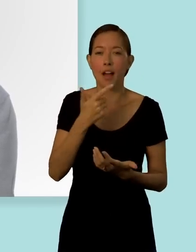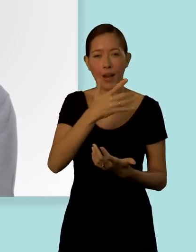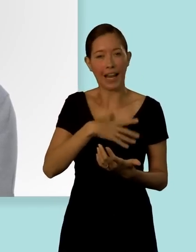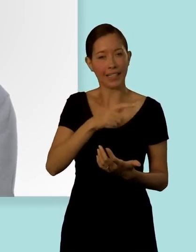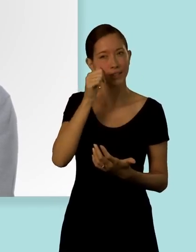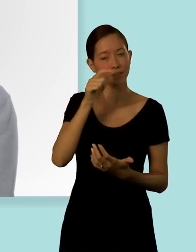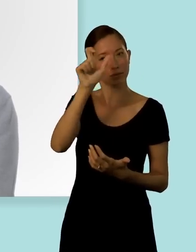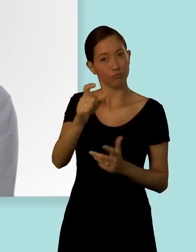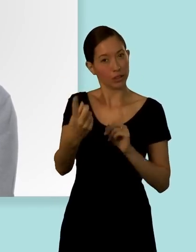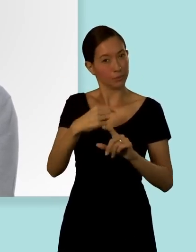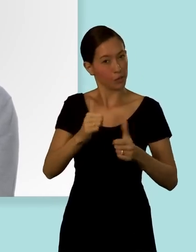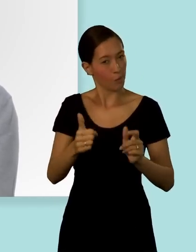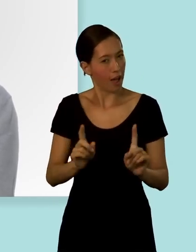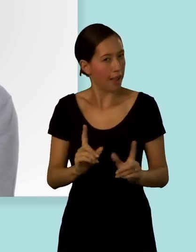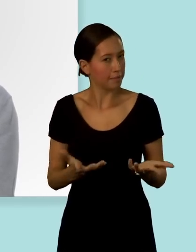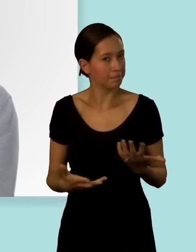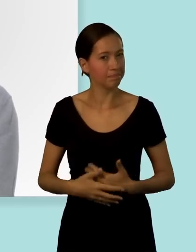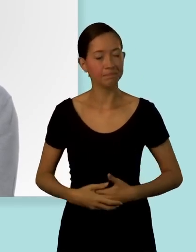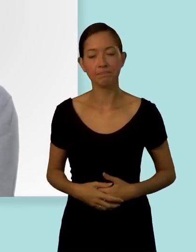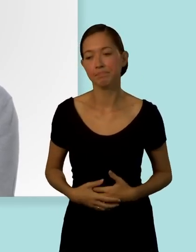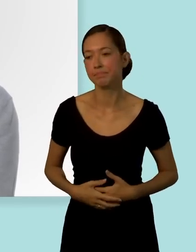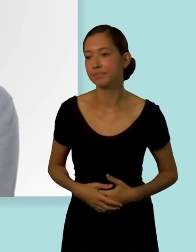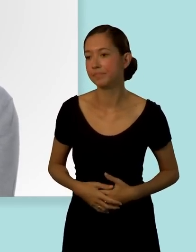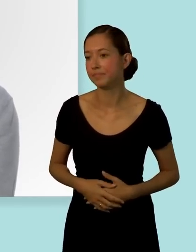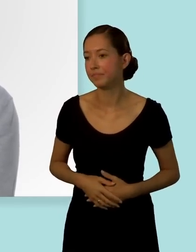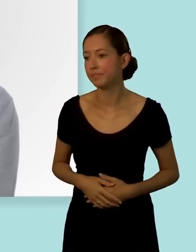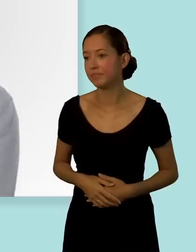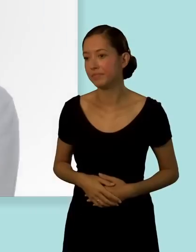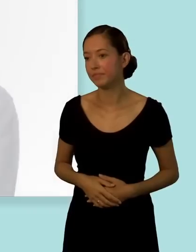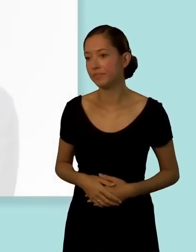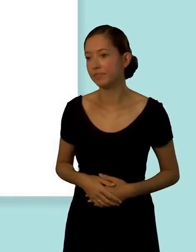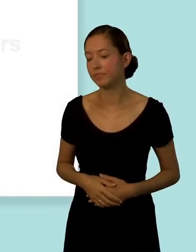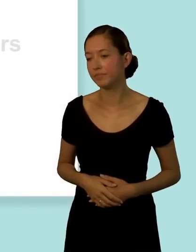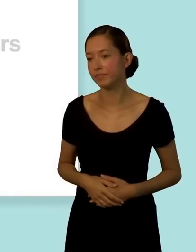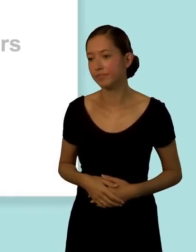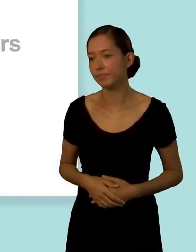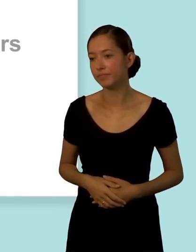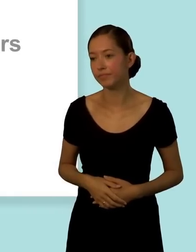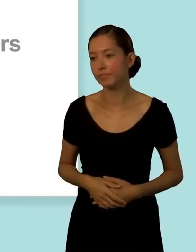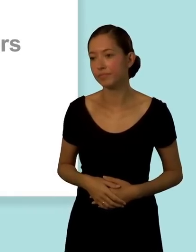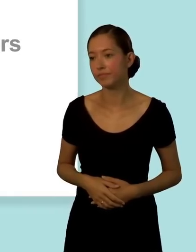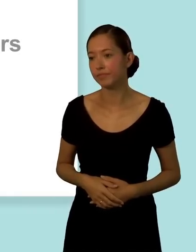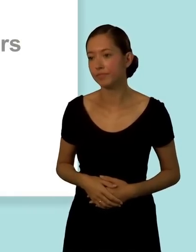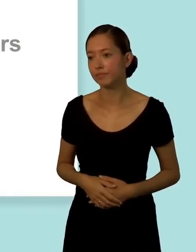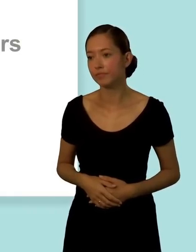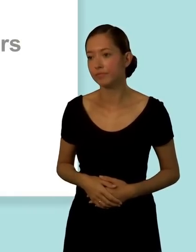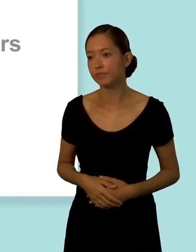and mistakes using humour, but you will need to judge how the person responds to this.